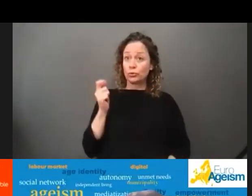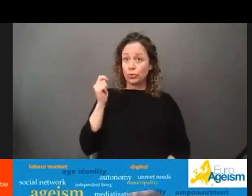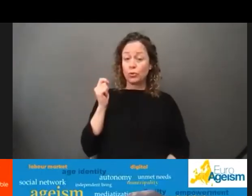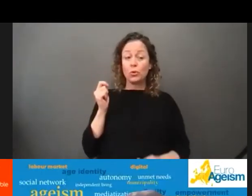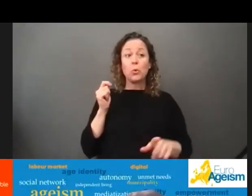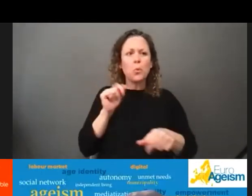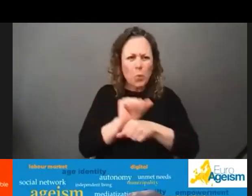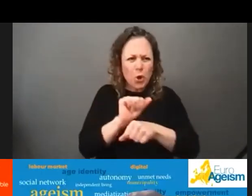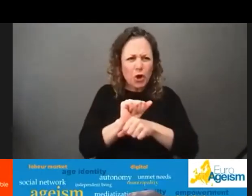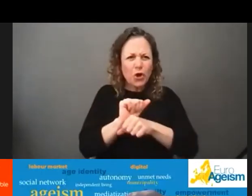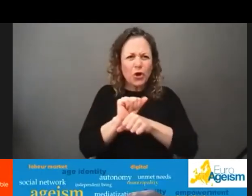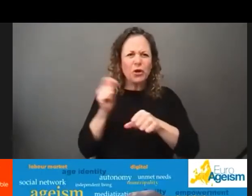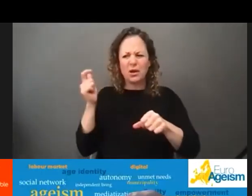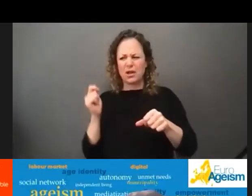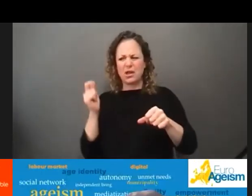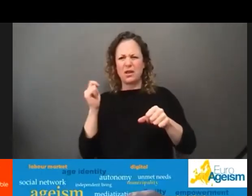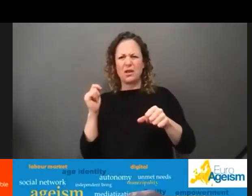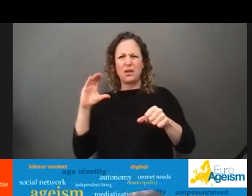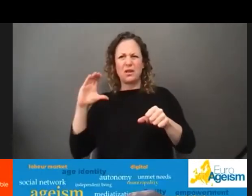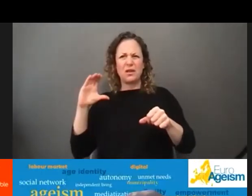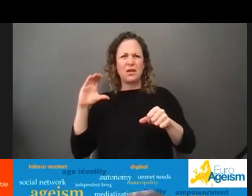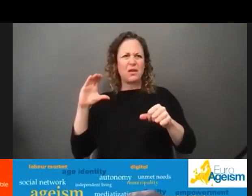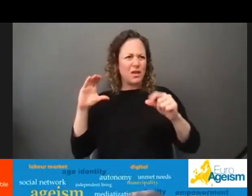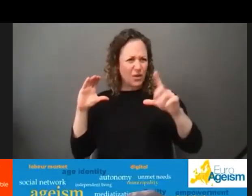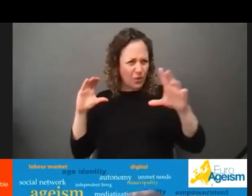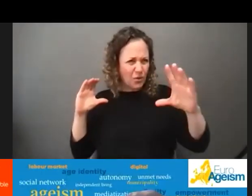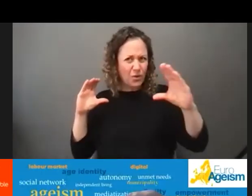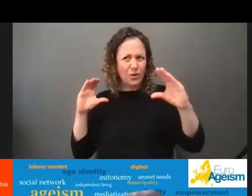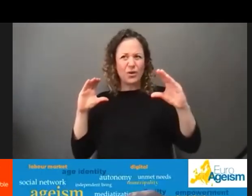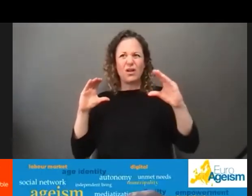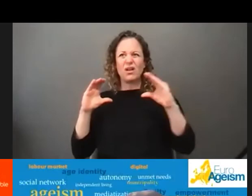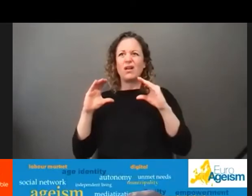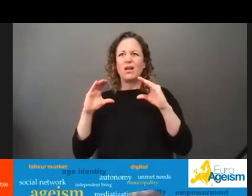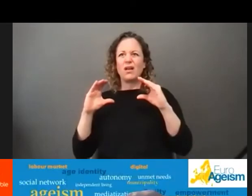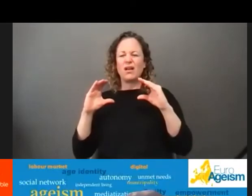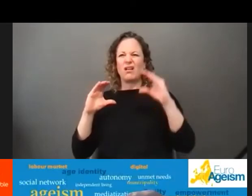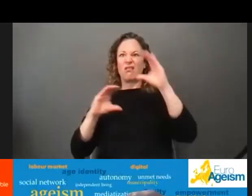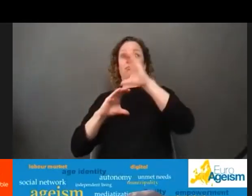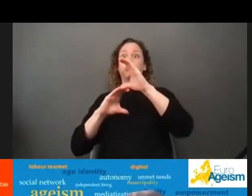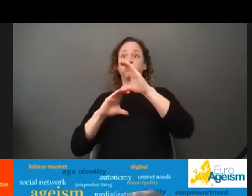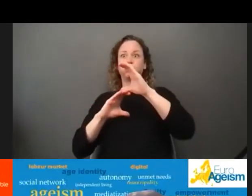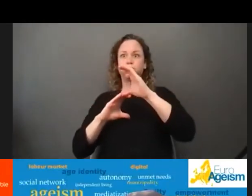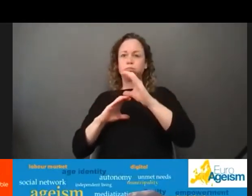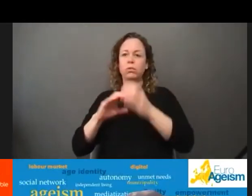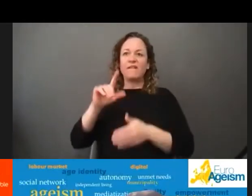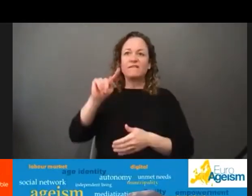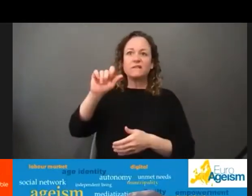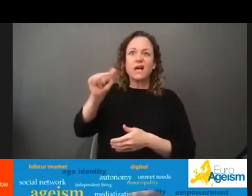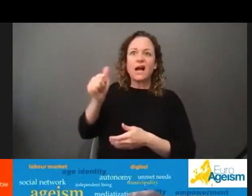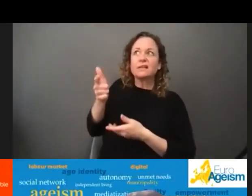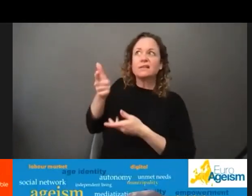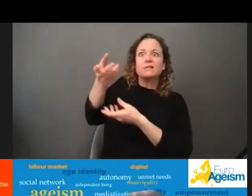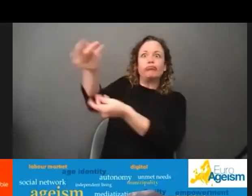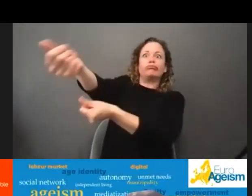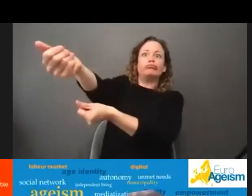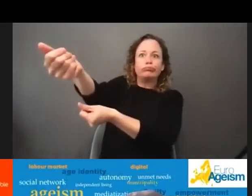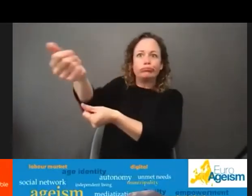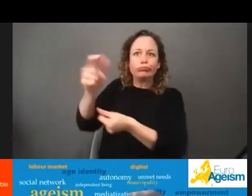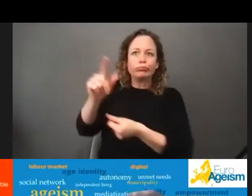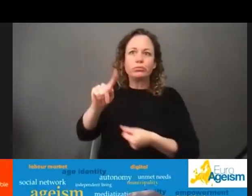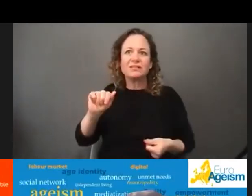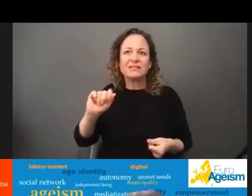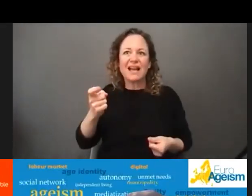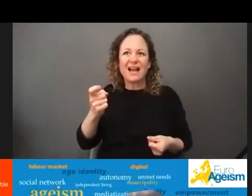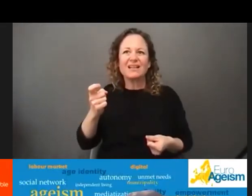then theoretically like bump them up to the next tax category. So that's another barrier. And also